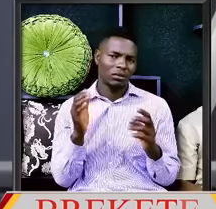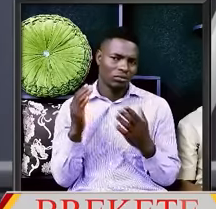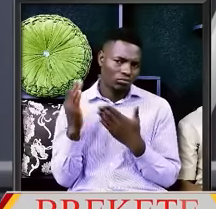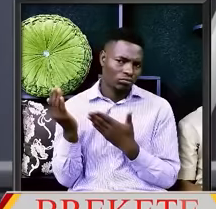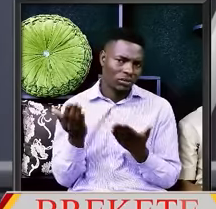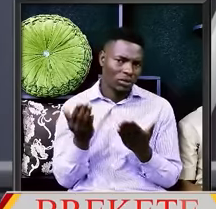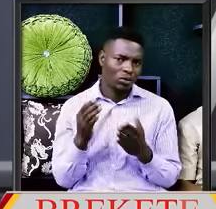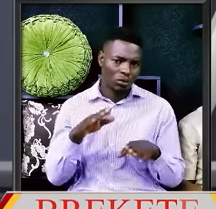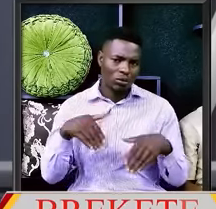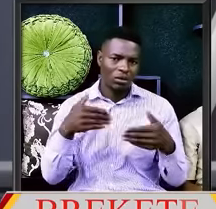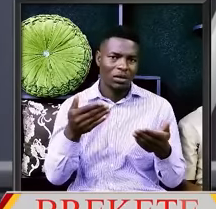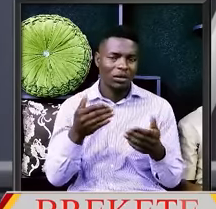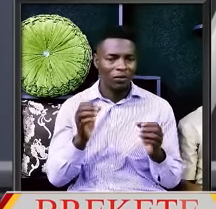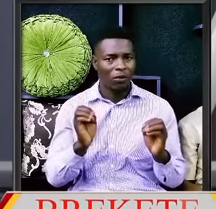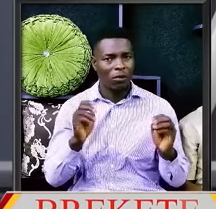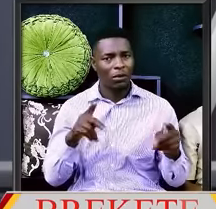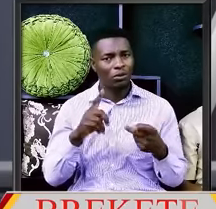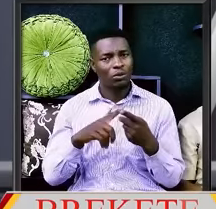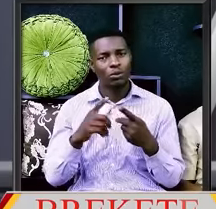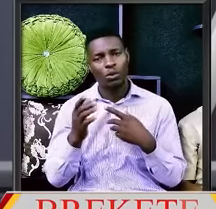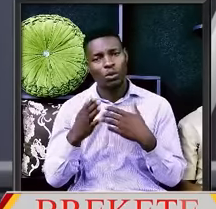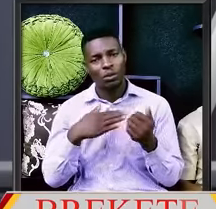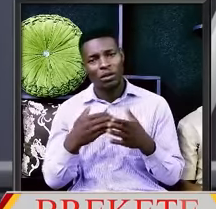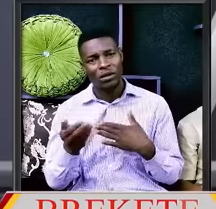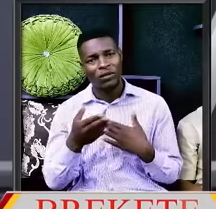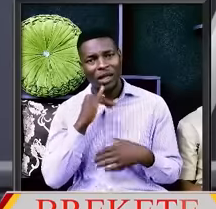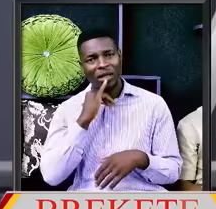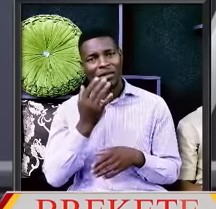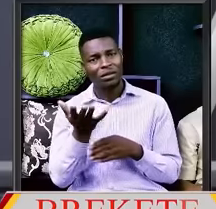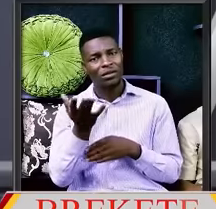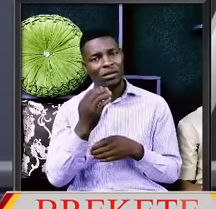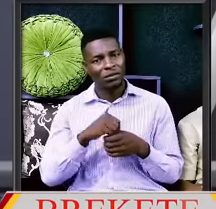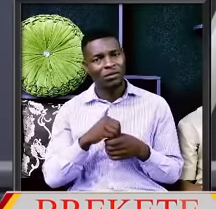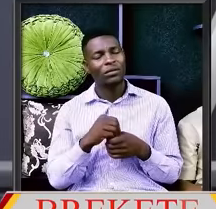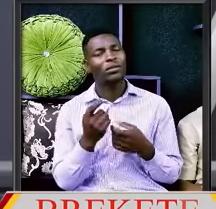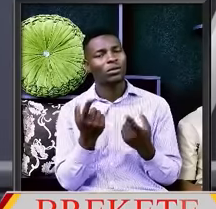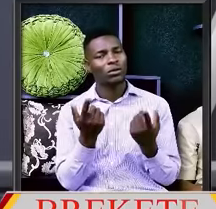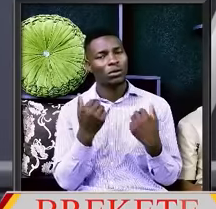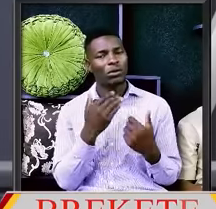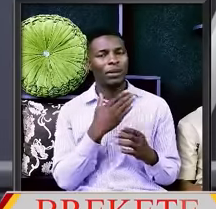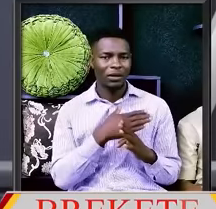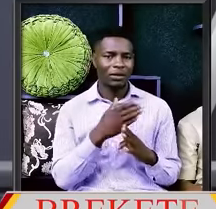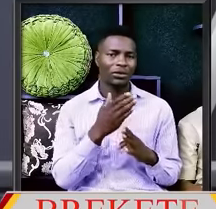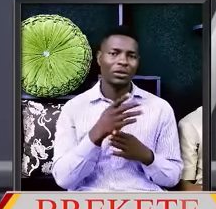to whoever is involved to come and say their own part of the story.